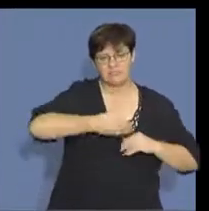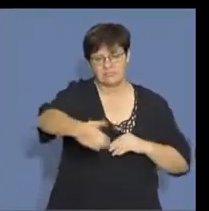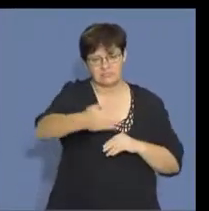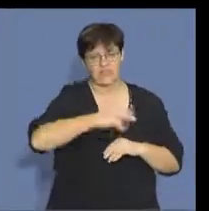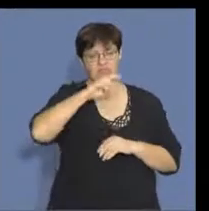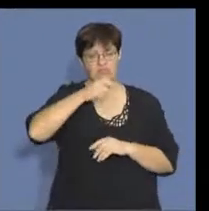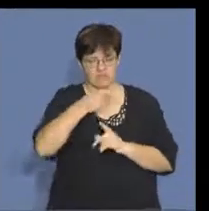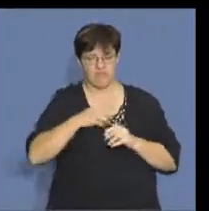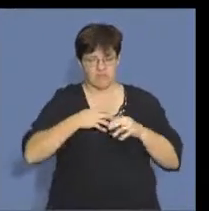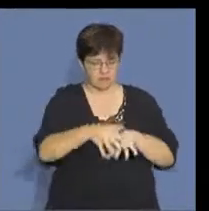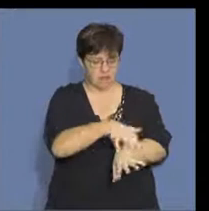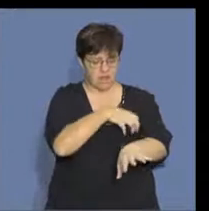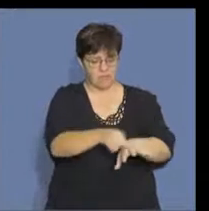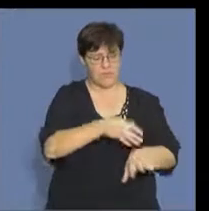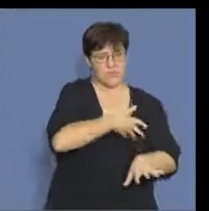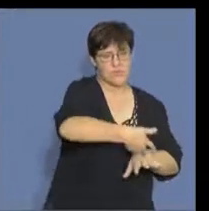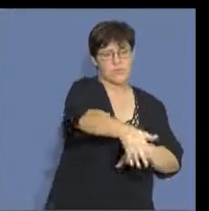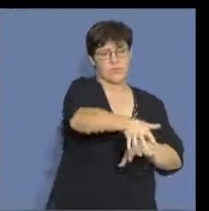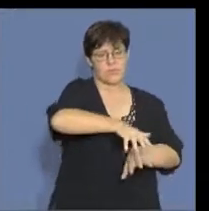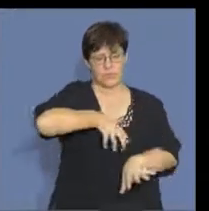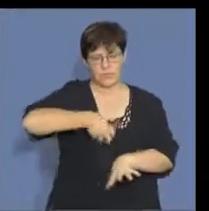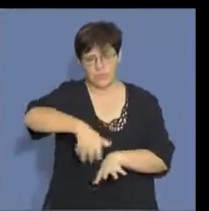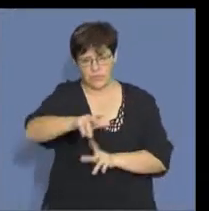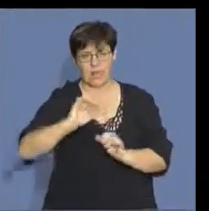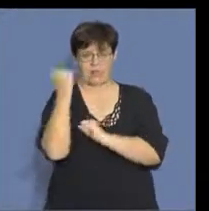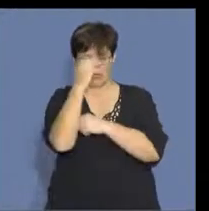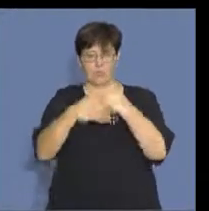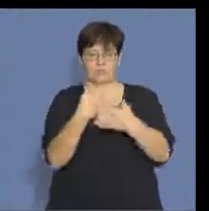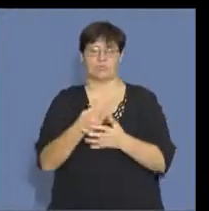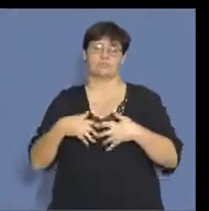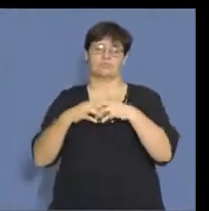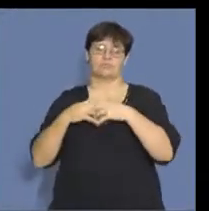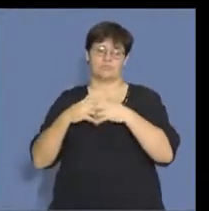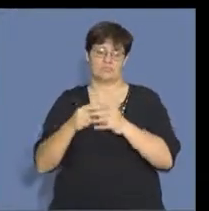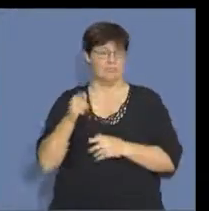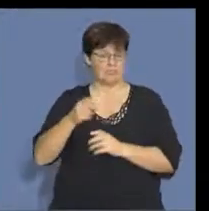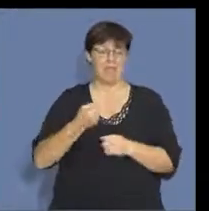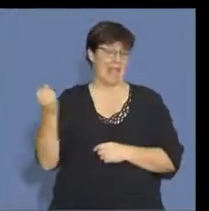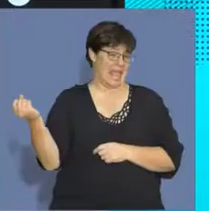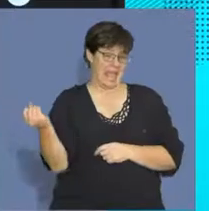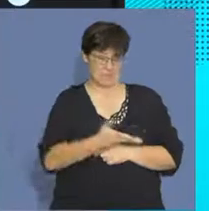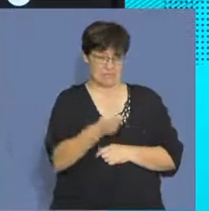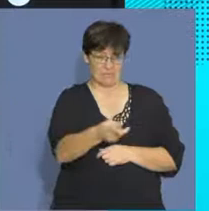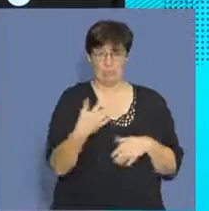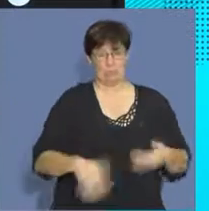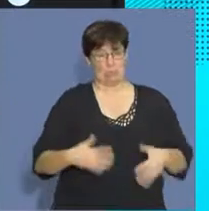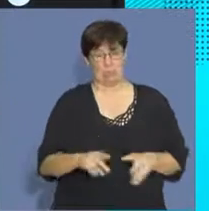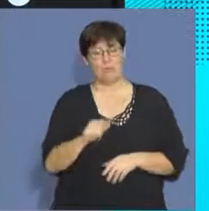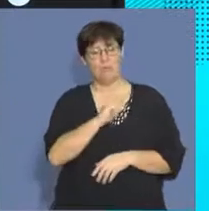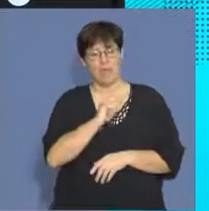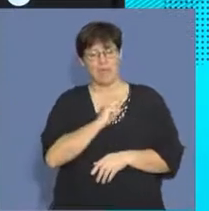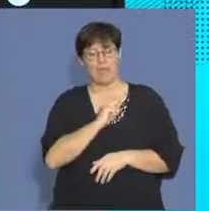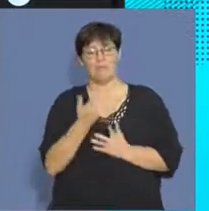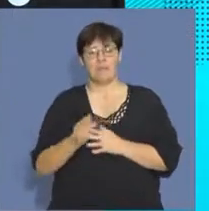nitrogen compounds are manufactured in industrial processes. These are quite expensive processes, but they are one way